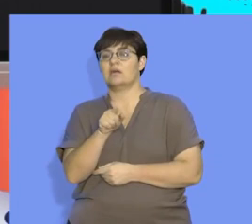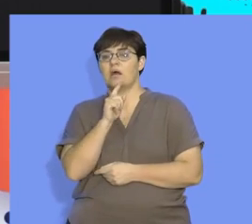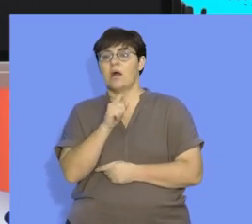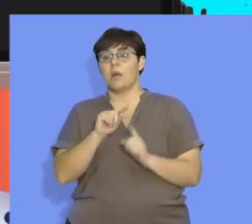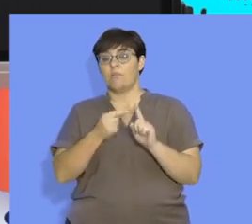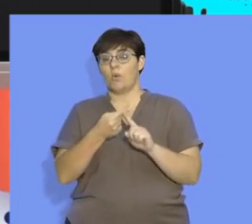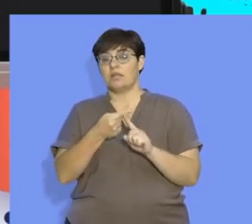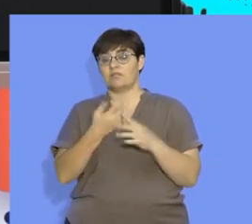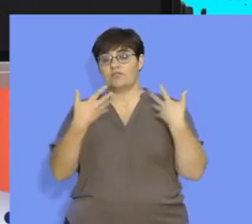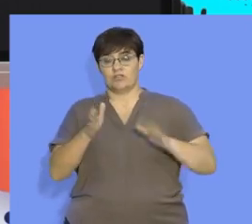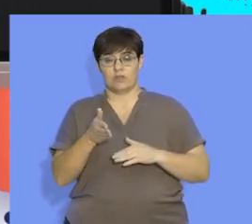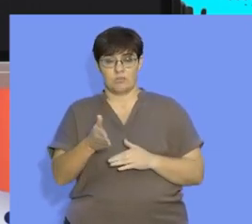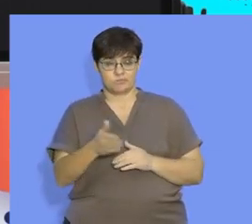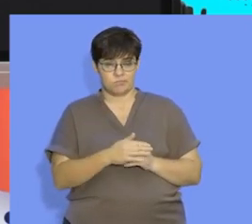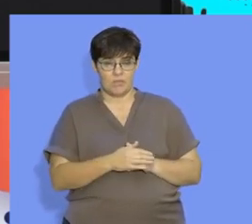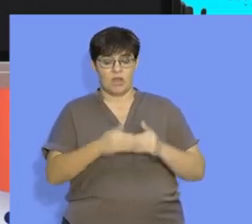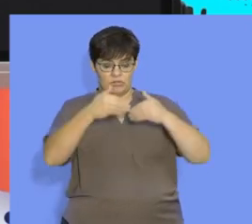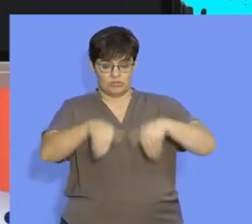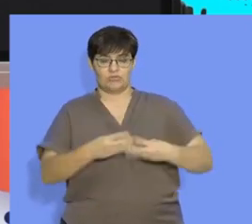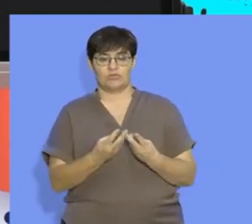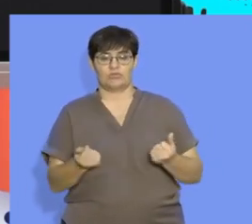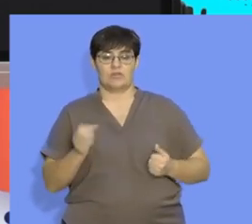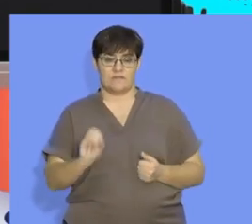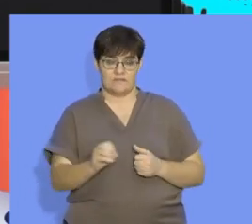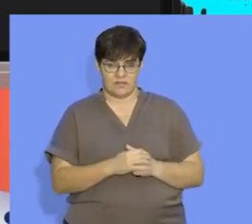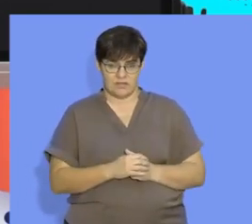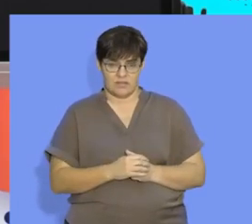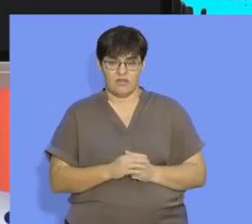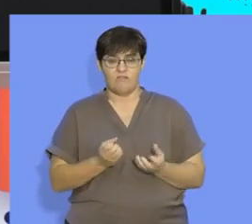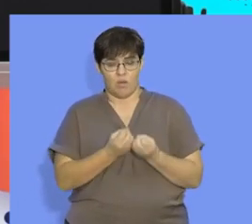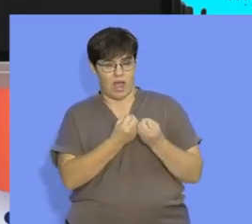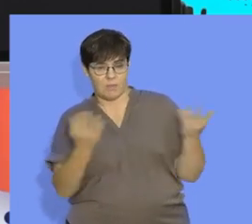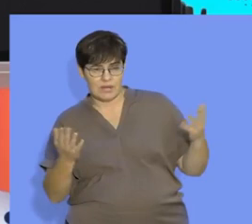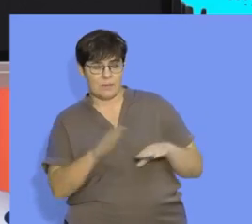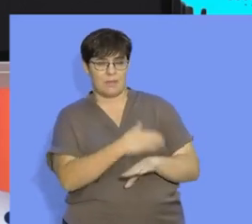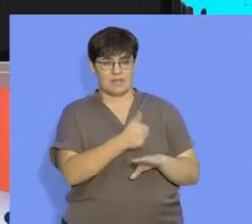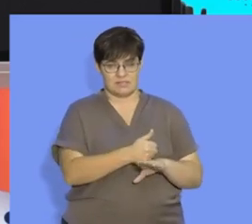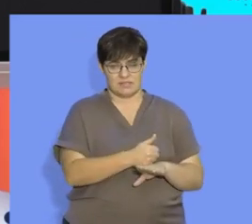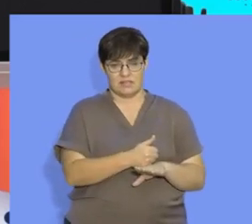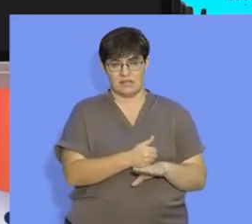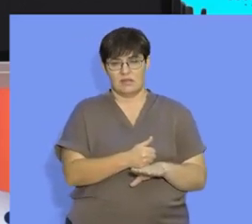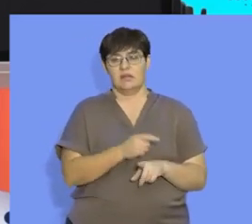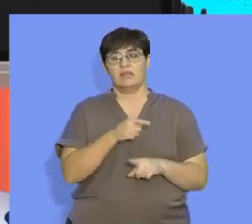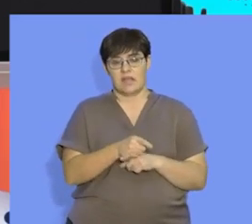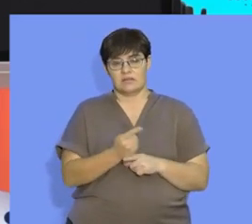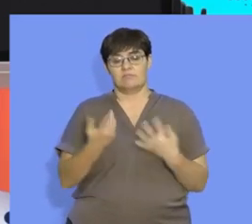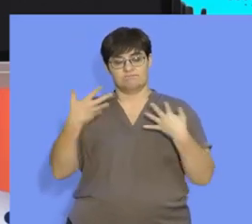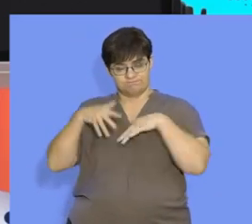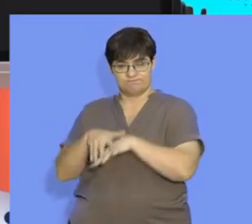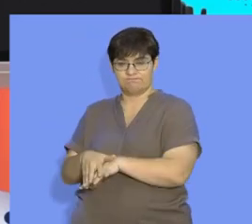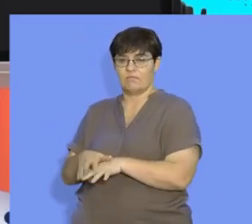saying, okay, we have reached a point where there is a neutral solution, okay, in terms of quantity of base